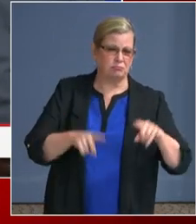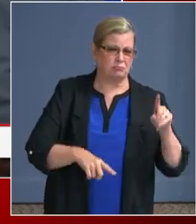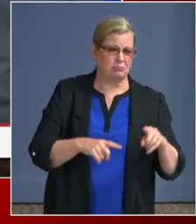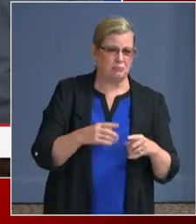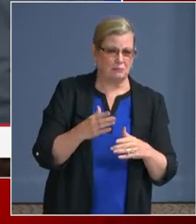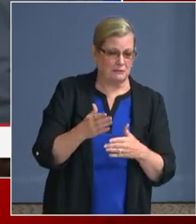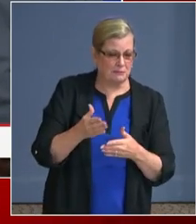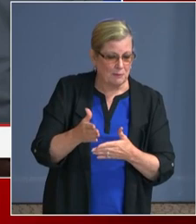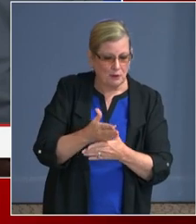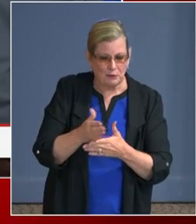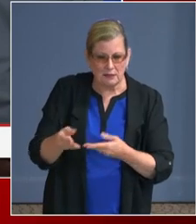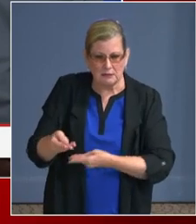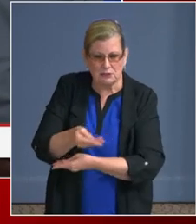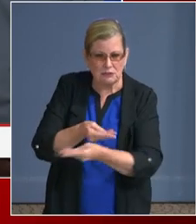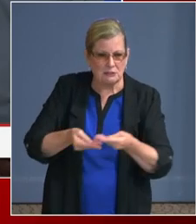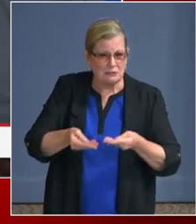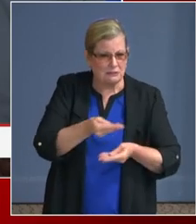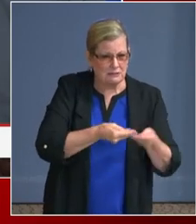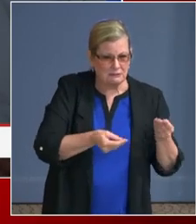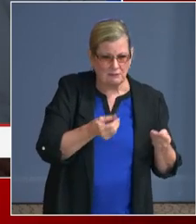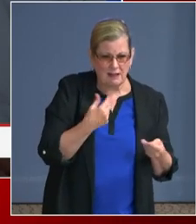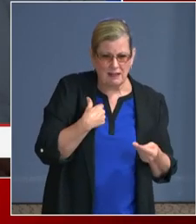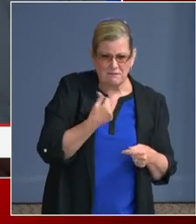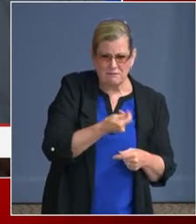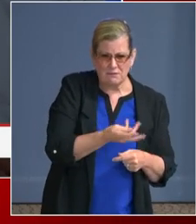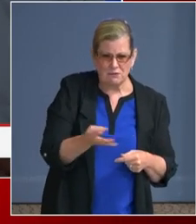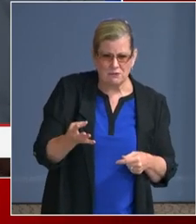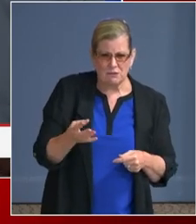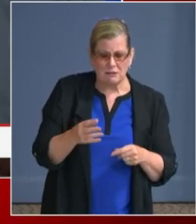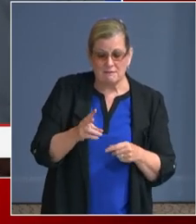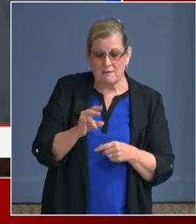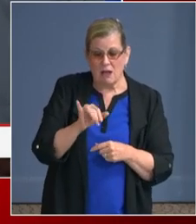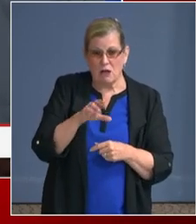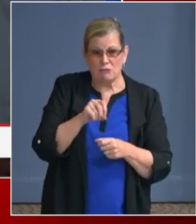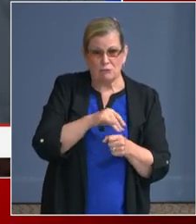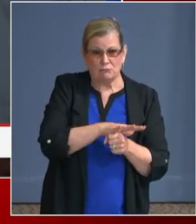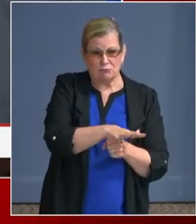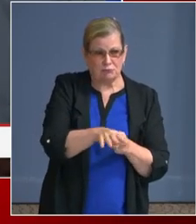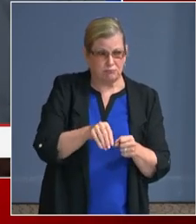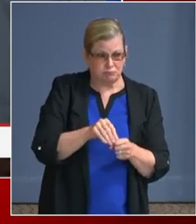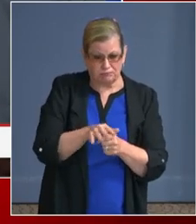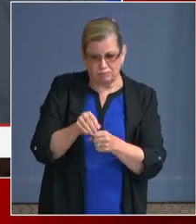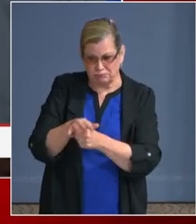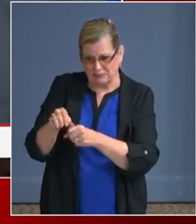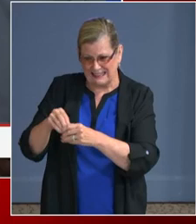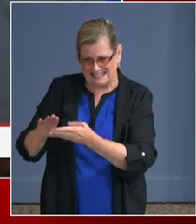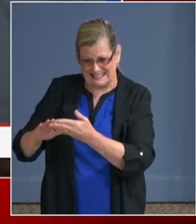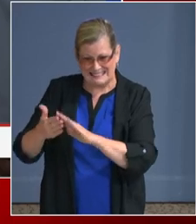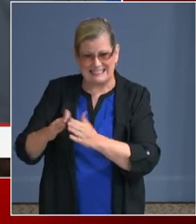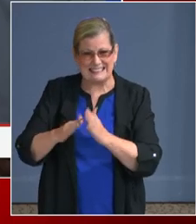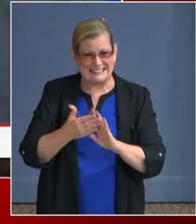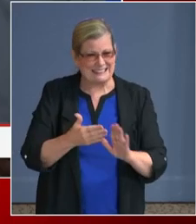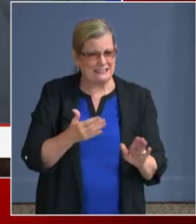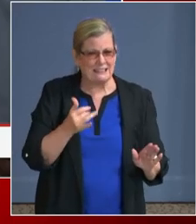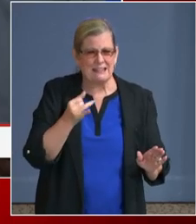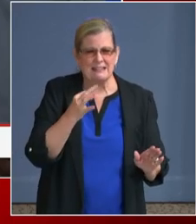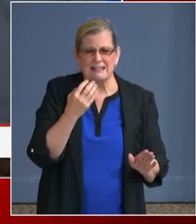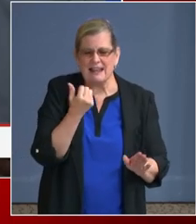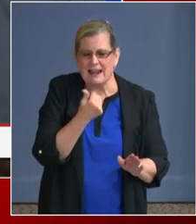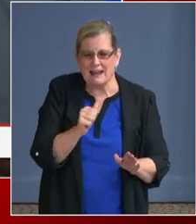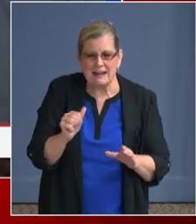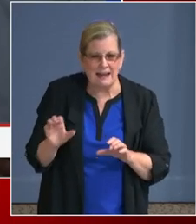We still have quite a bit of virus that is circulating in the city, such that any activities that people